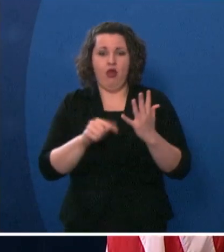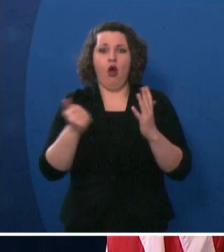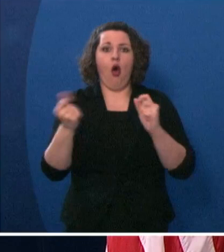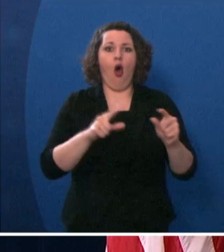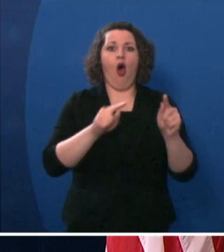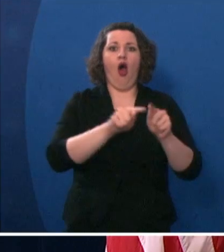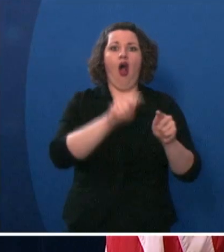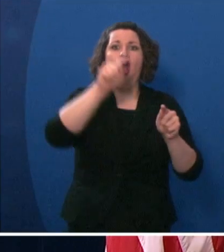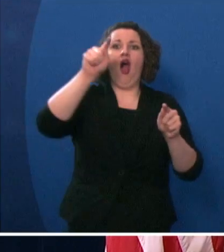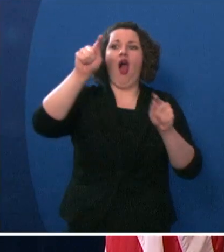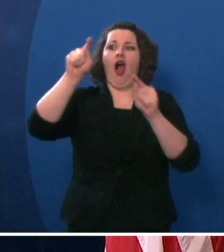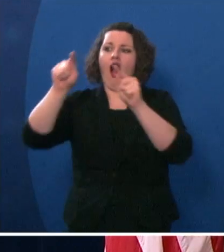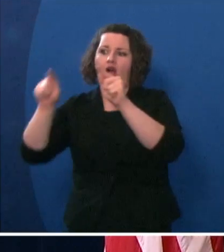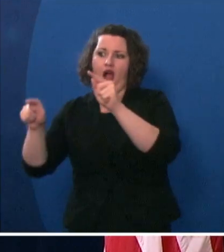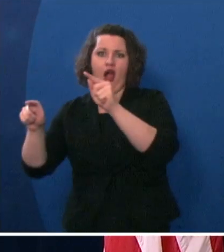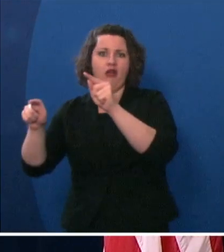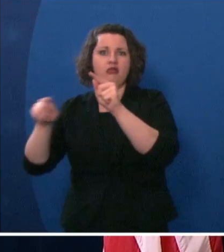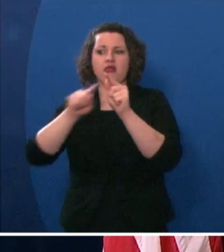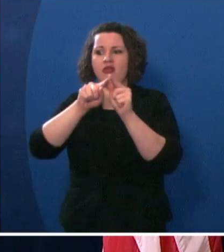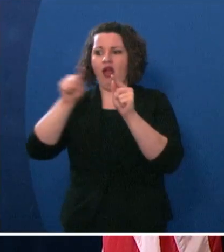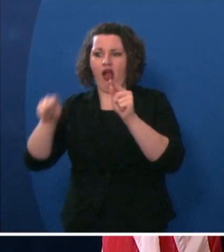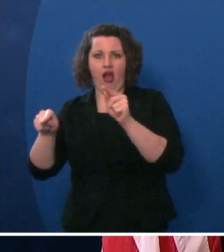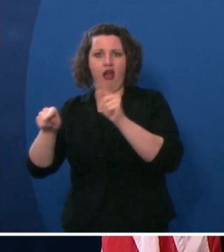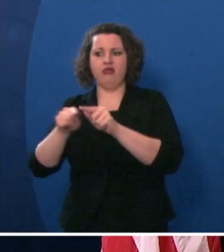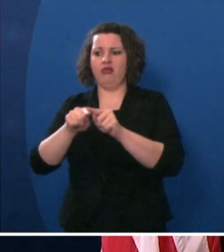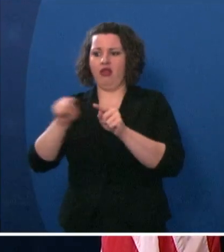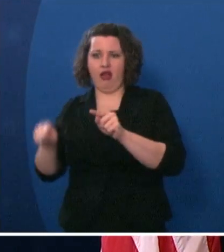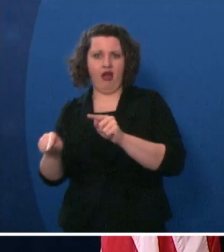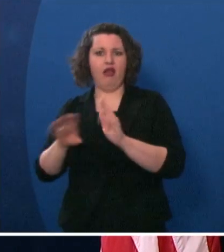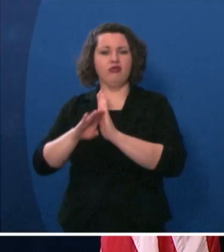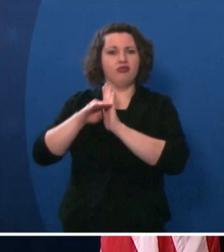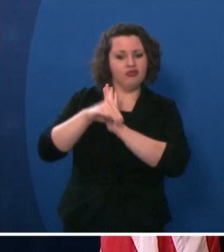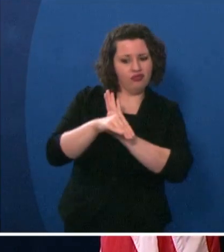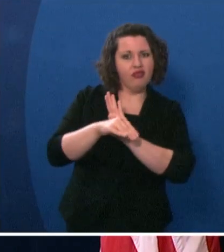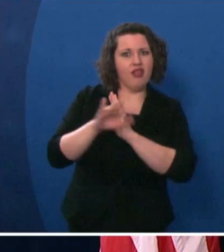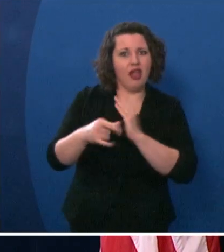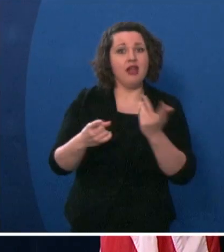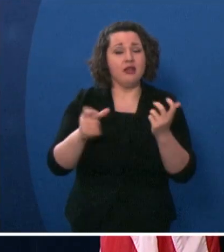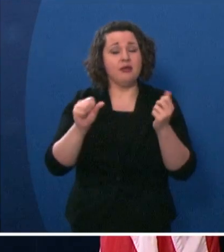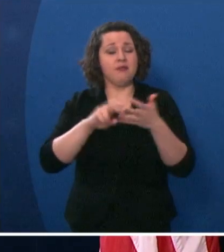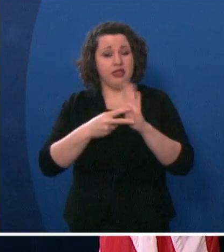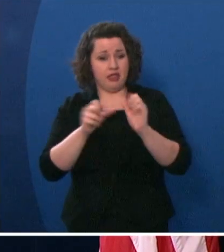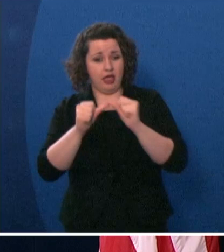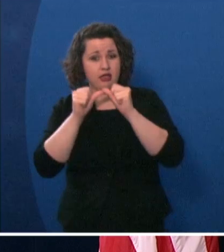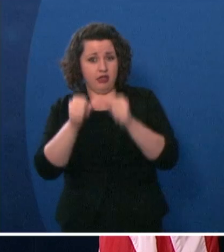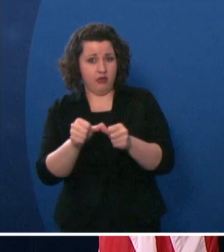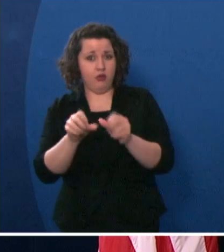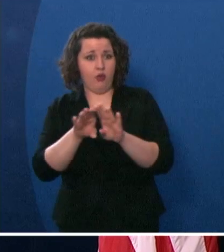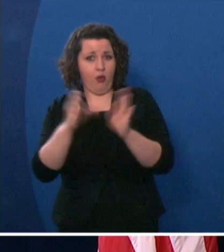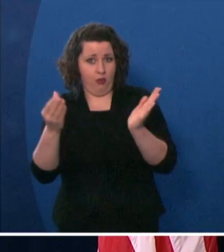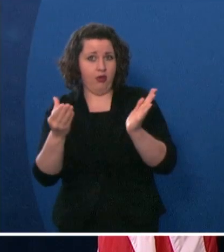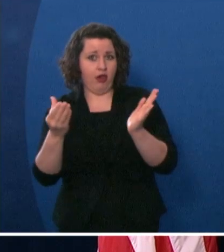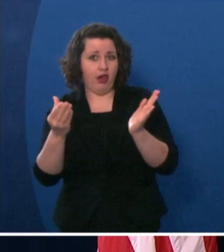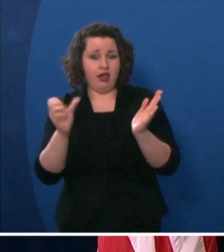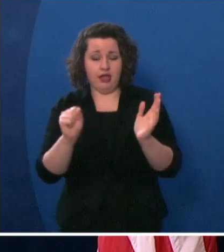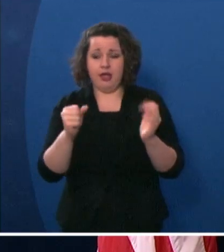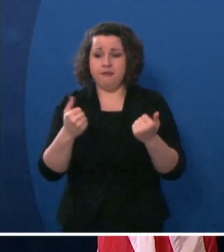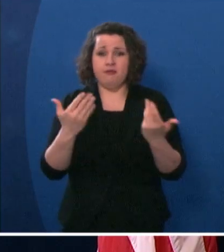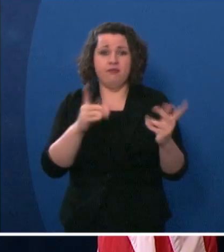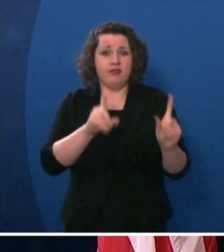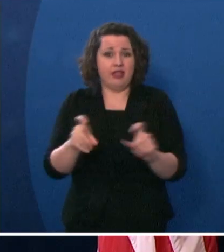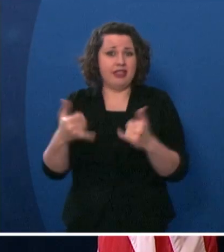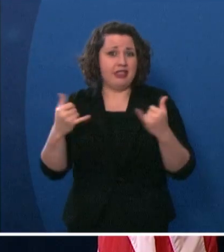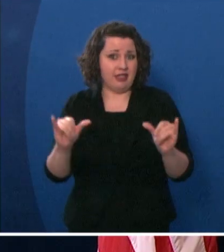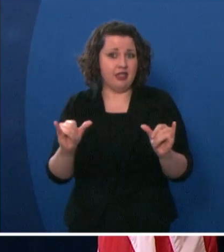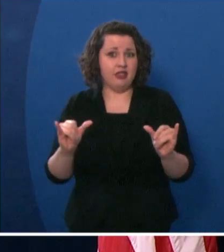downward. So that tells us that we can continue to open up. We can continue to provide testing to Iowans, and